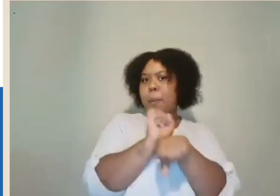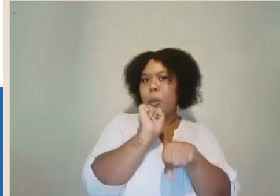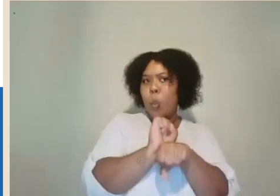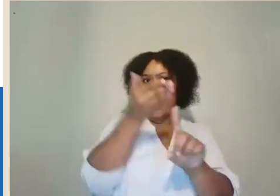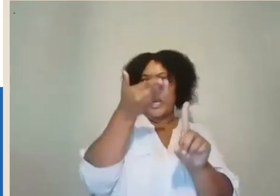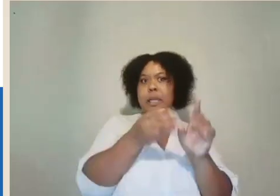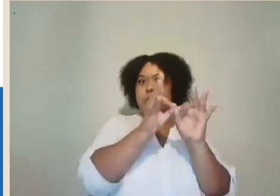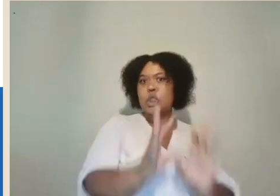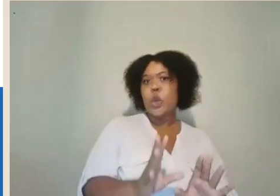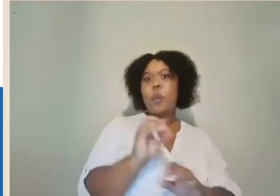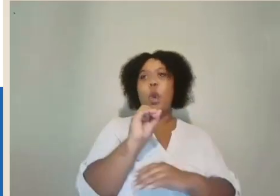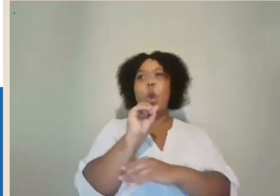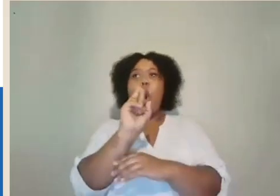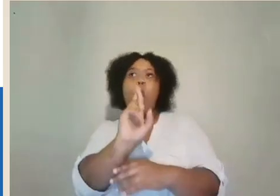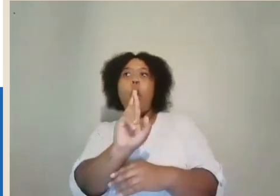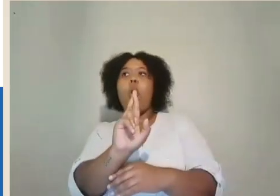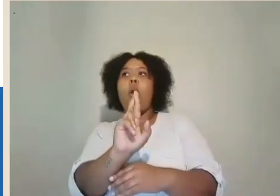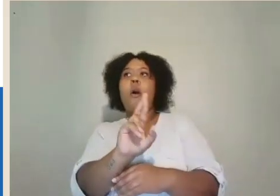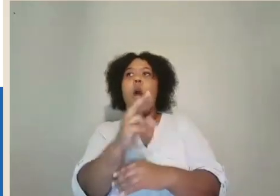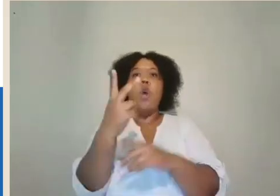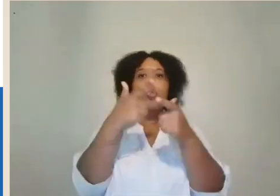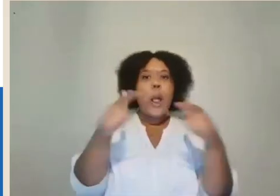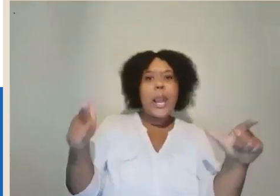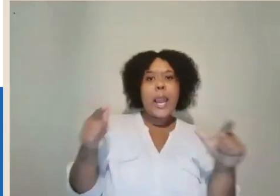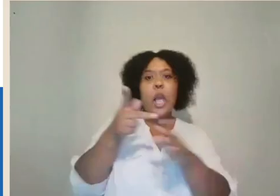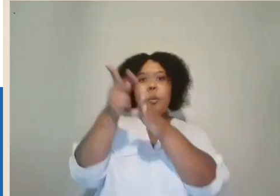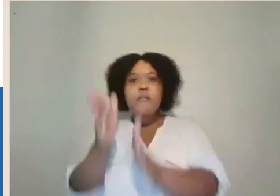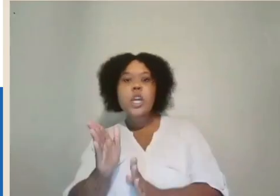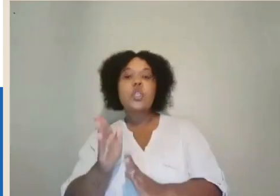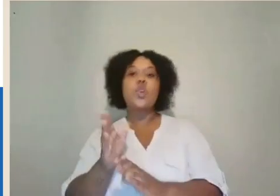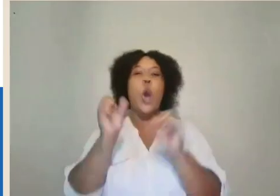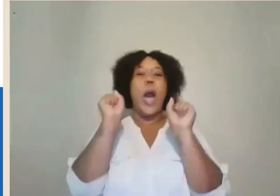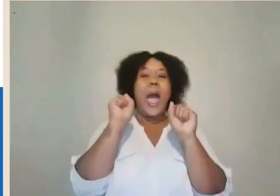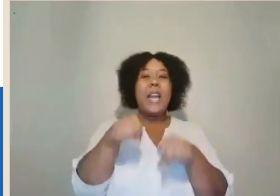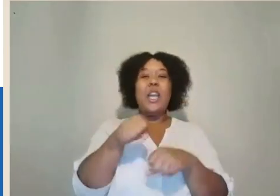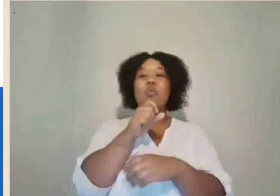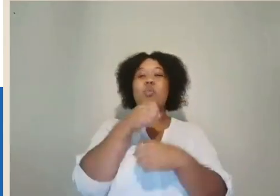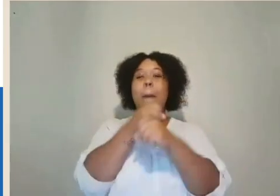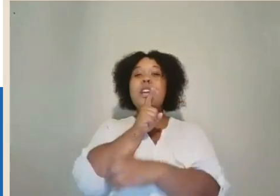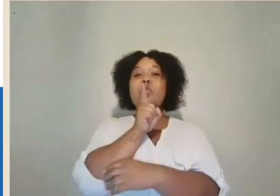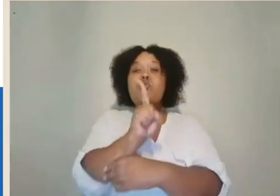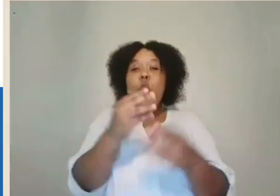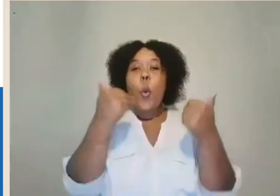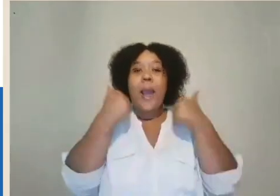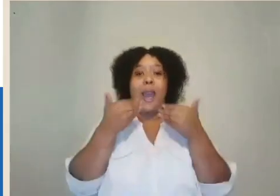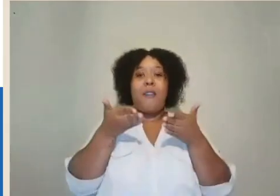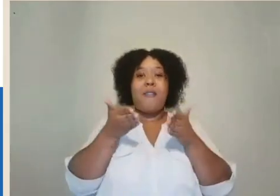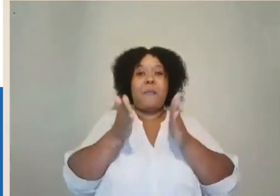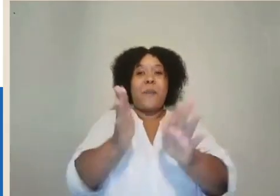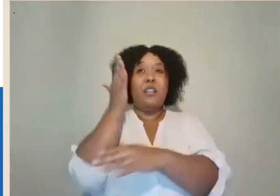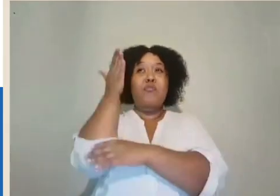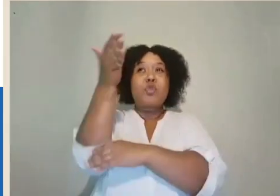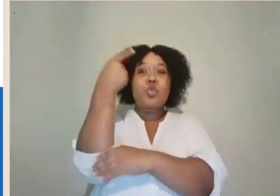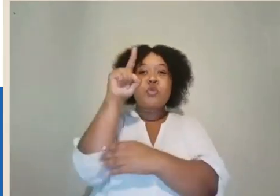interpreter? Are they working as a bilingual professional? Is there something, can we ensure that there is a pathway for these students when they finish?